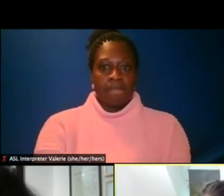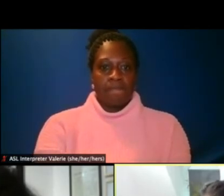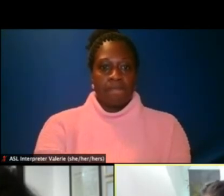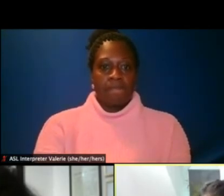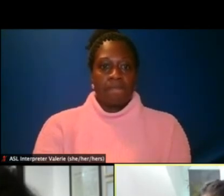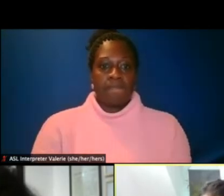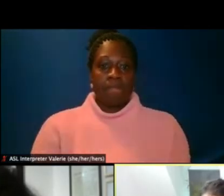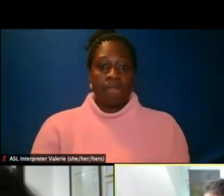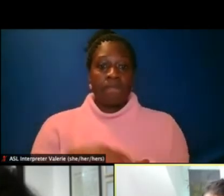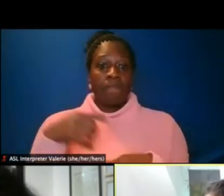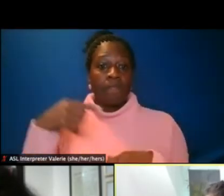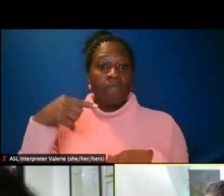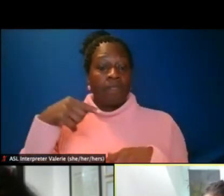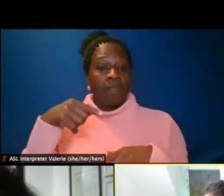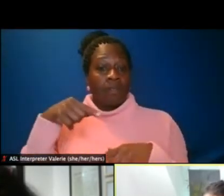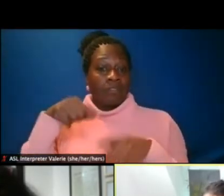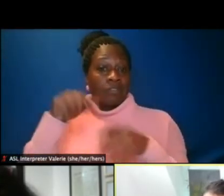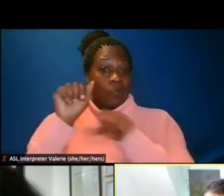this work